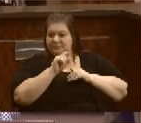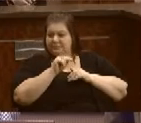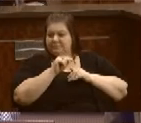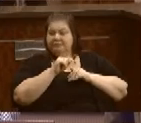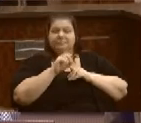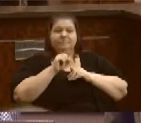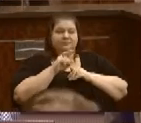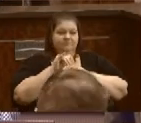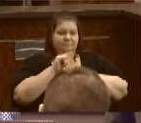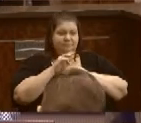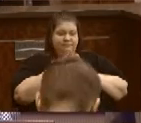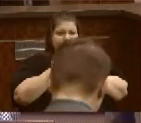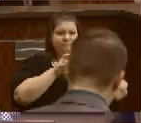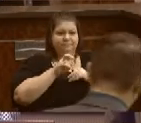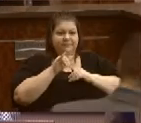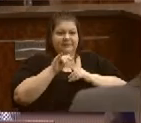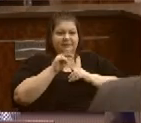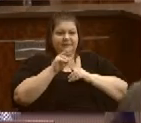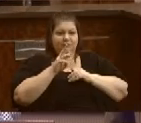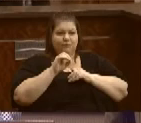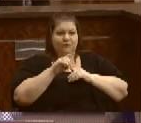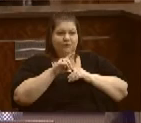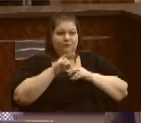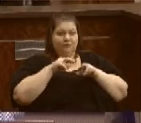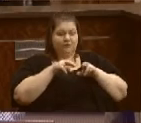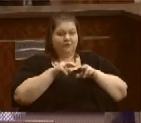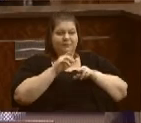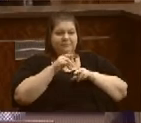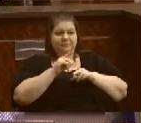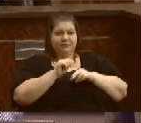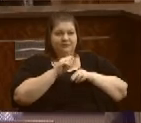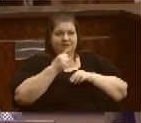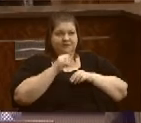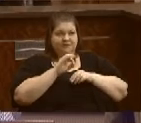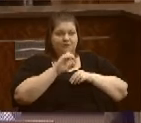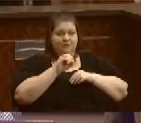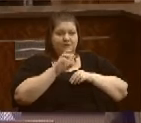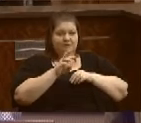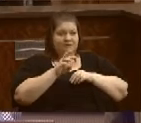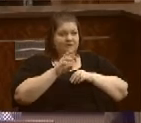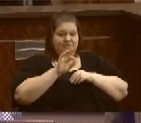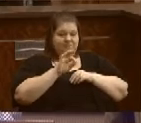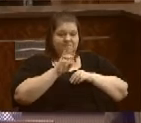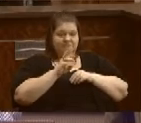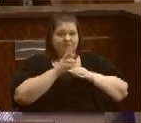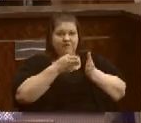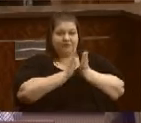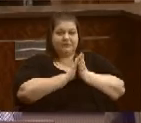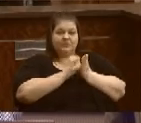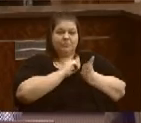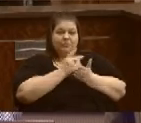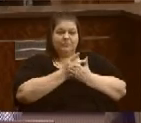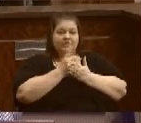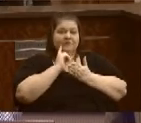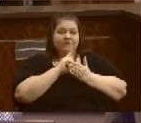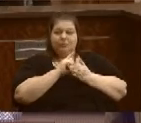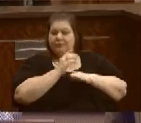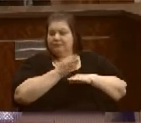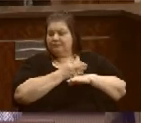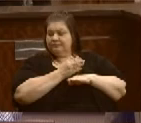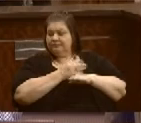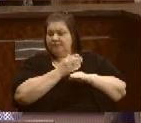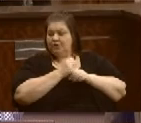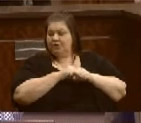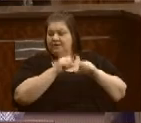Suite 200, Waynewood Road, Pennsylvania, 19096, requesting approval of a revitalization